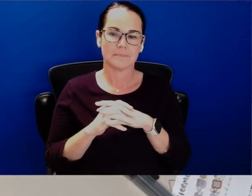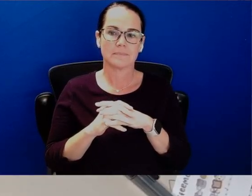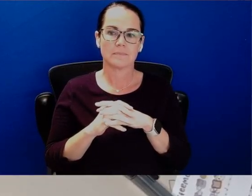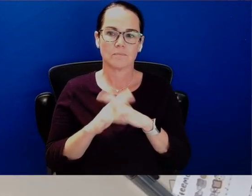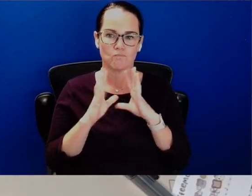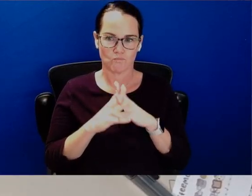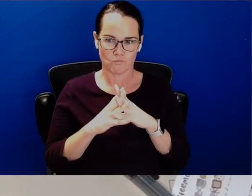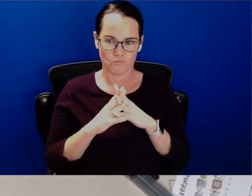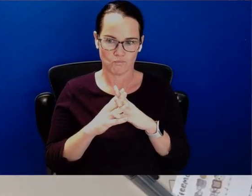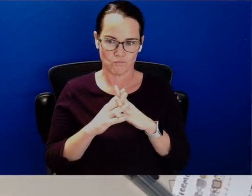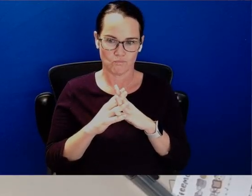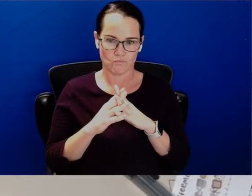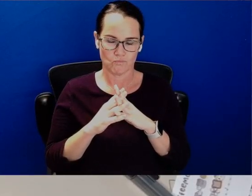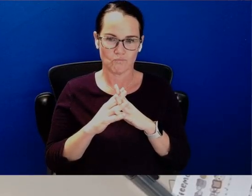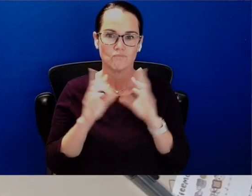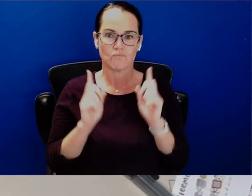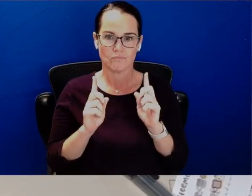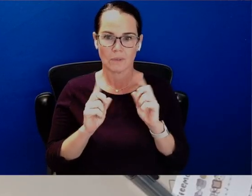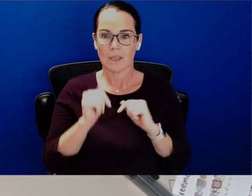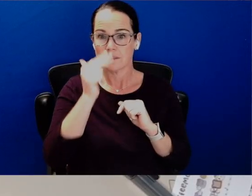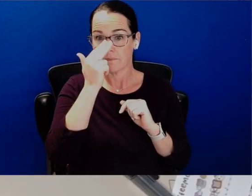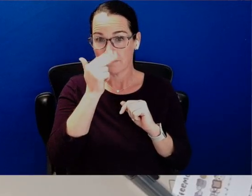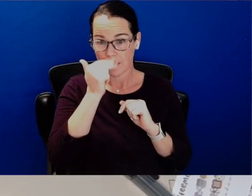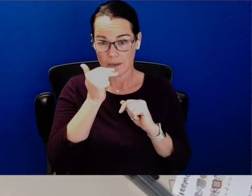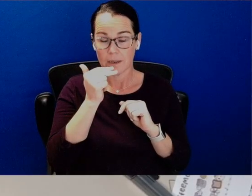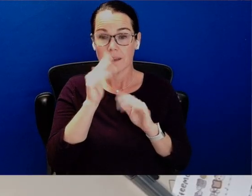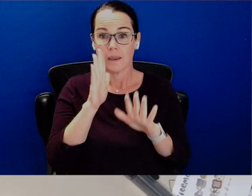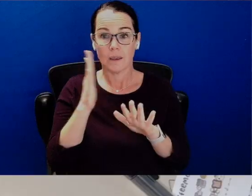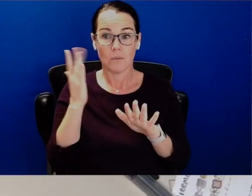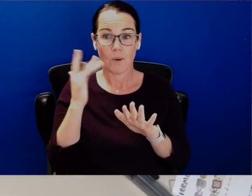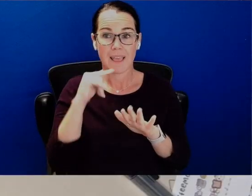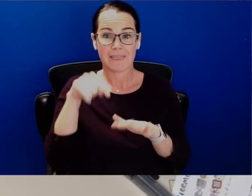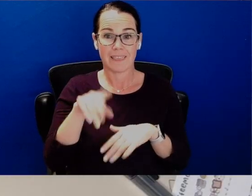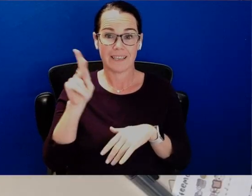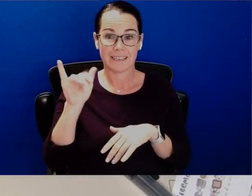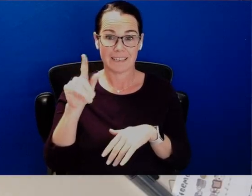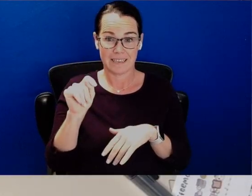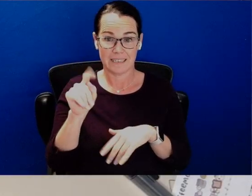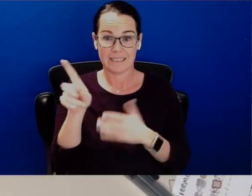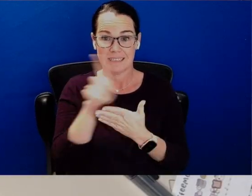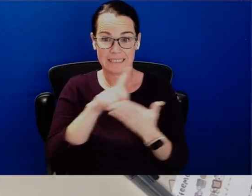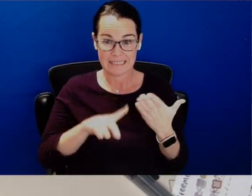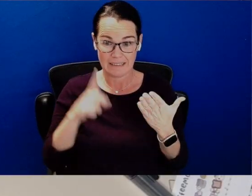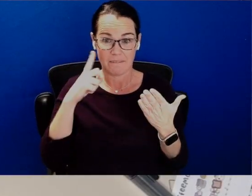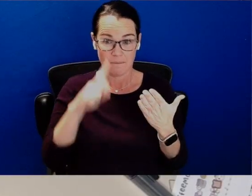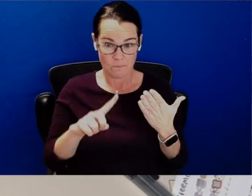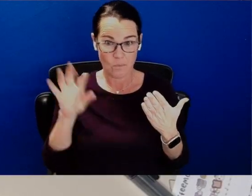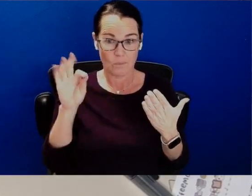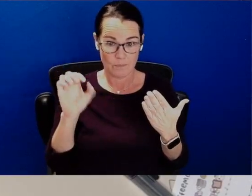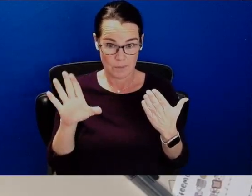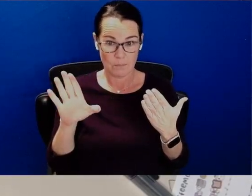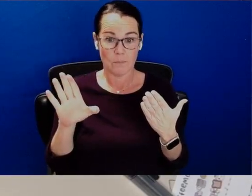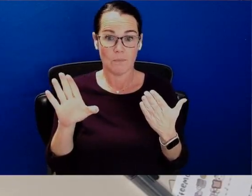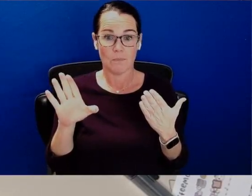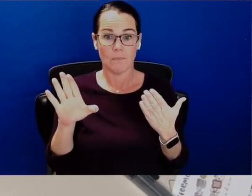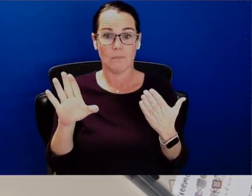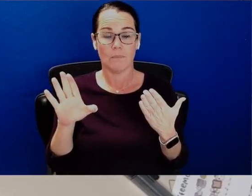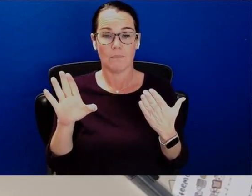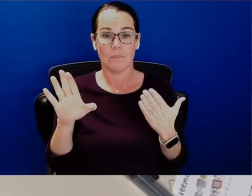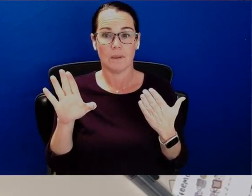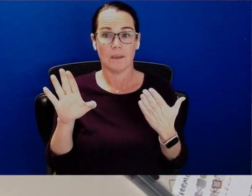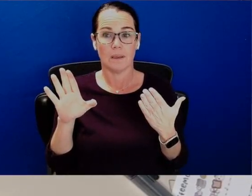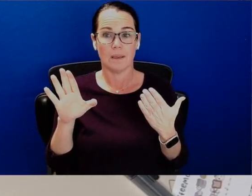but it's funny to me that this is a kit specifically designed for February,